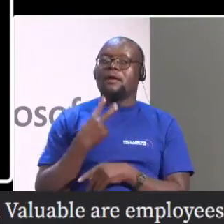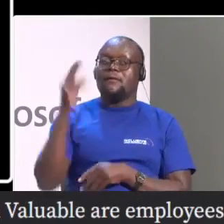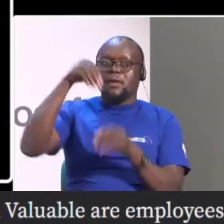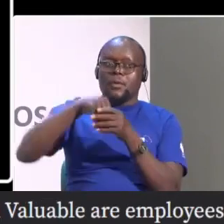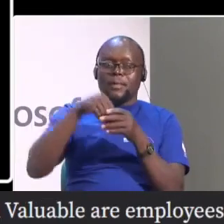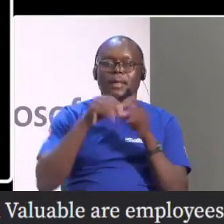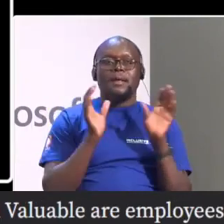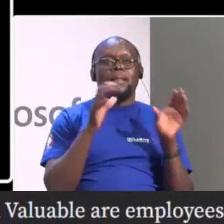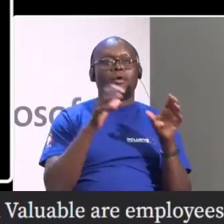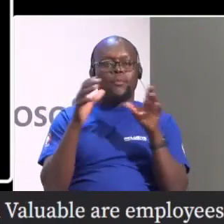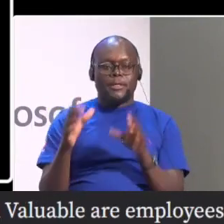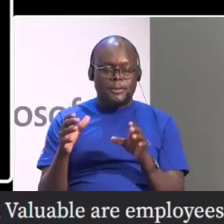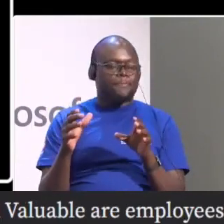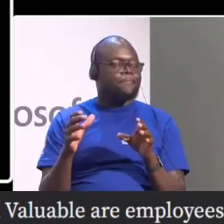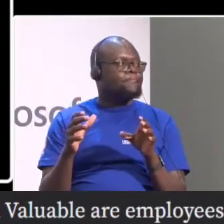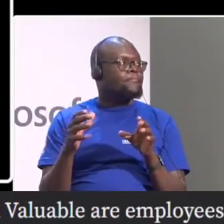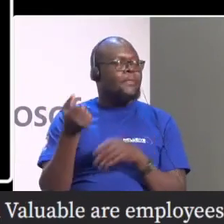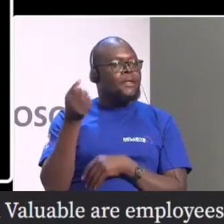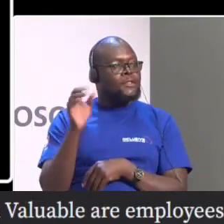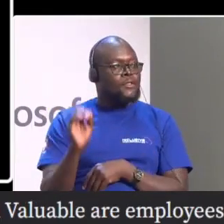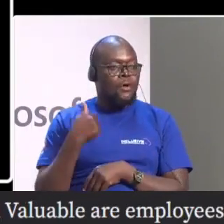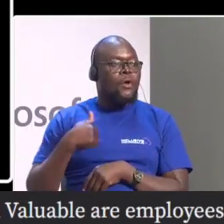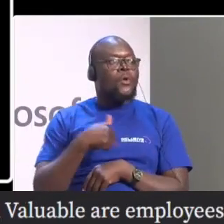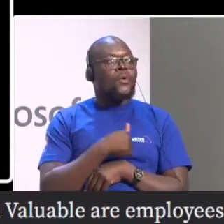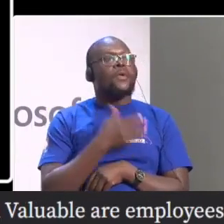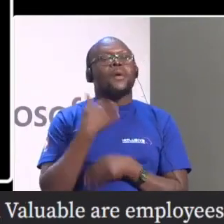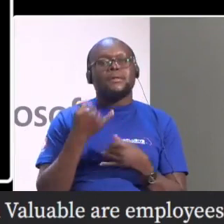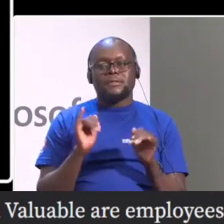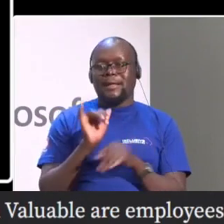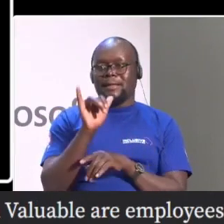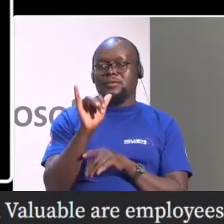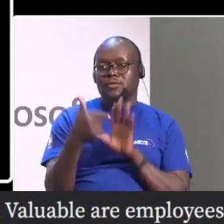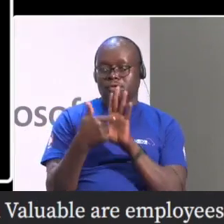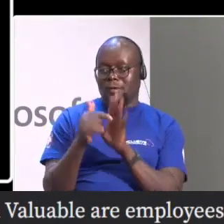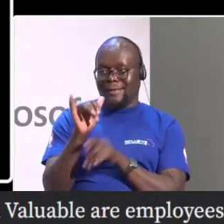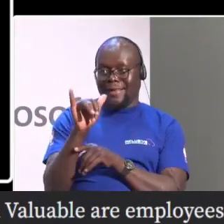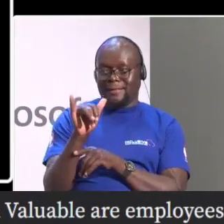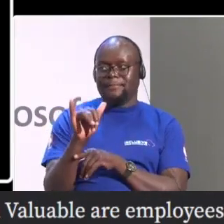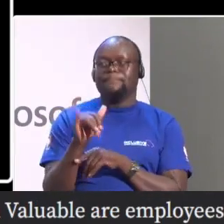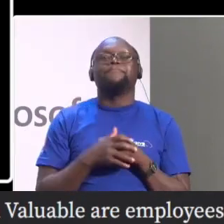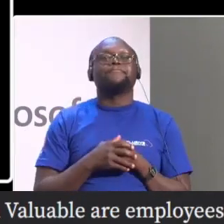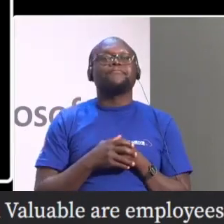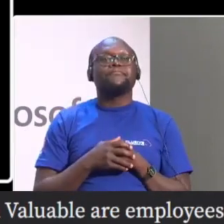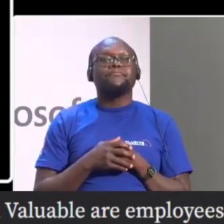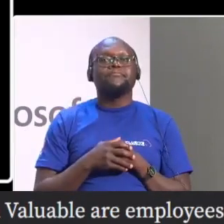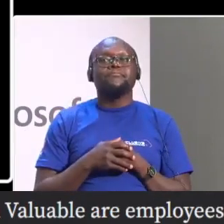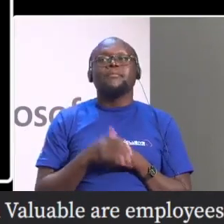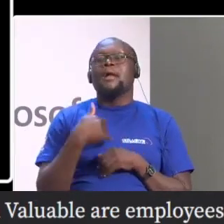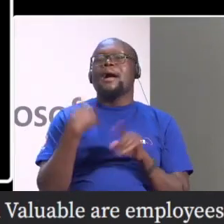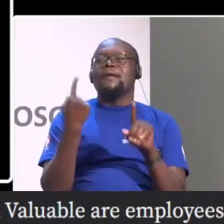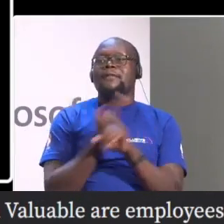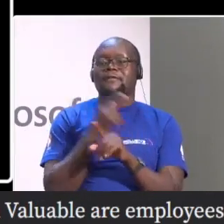the community. So we wanted to make sure that was included. There are